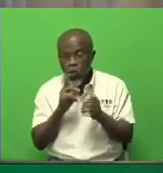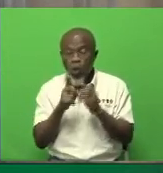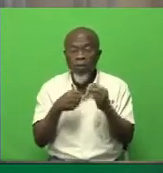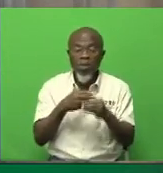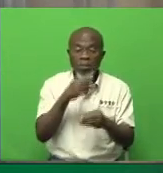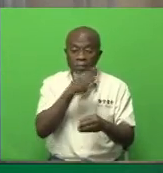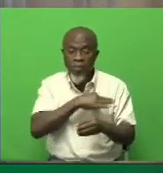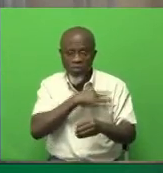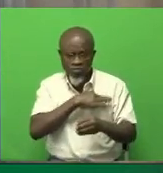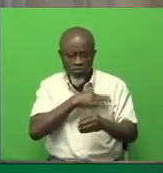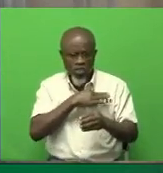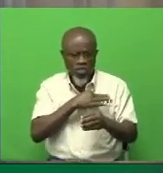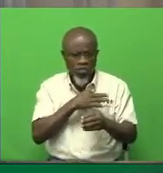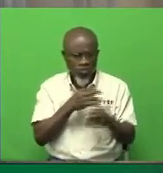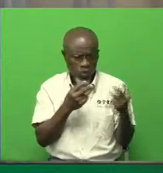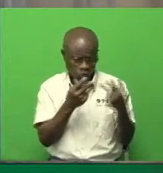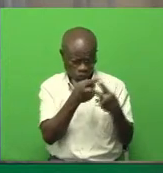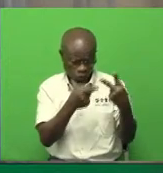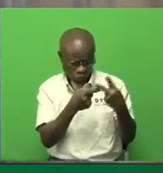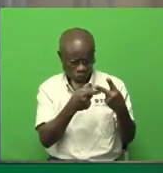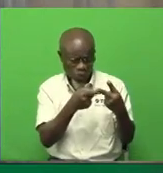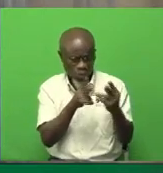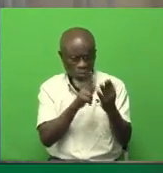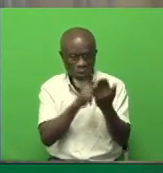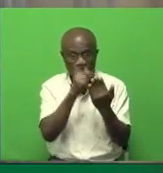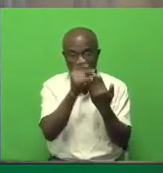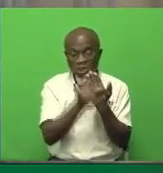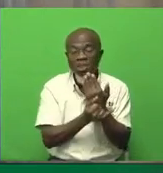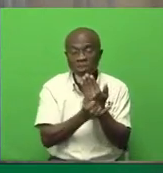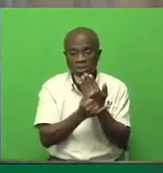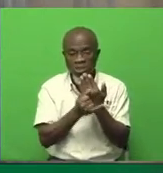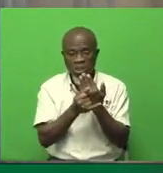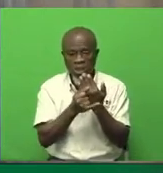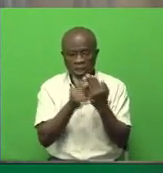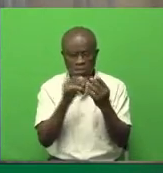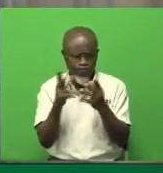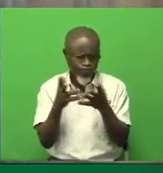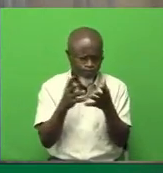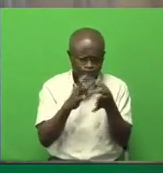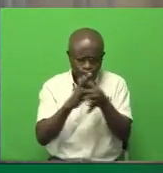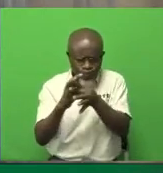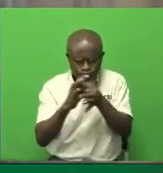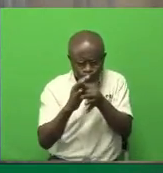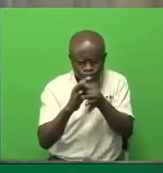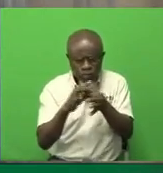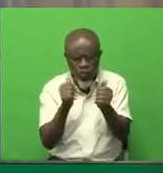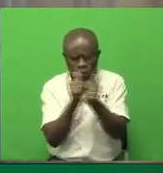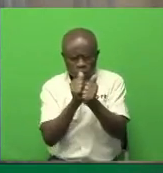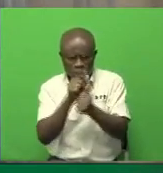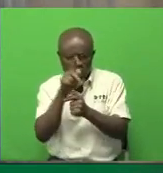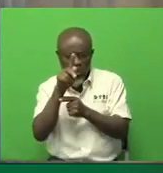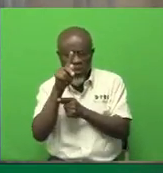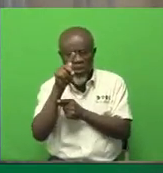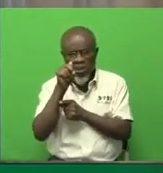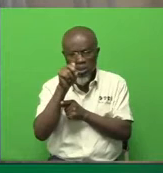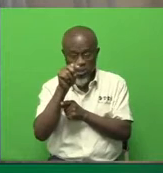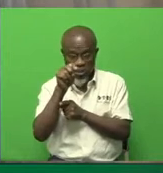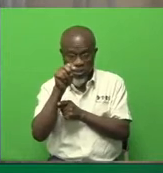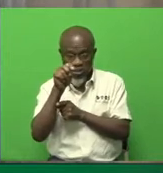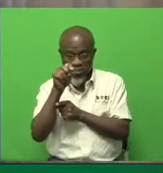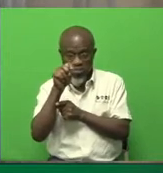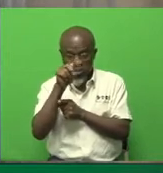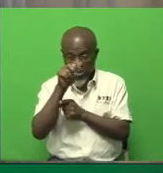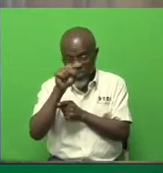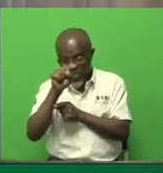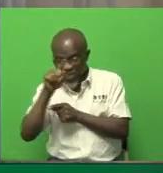partnering with government majority on tstd to make it a reality this is the same tstdt Imam